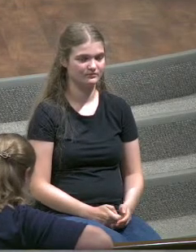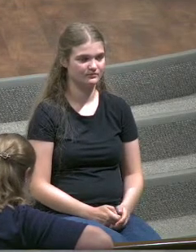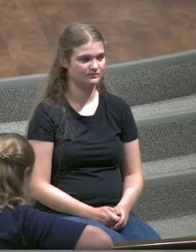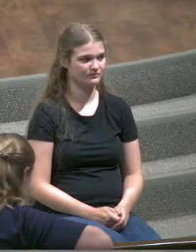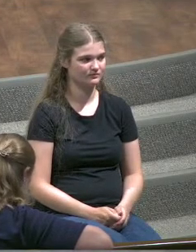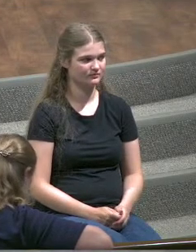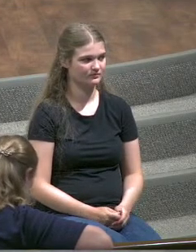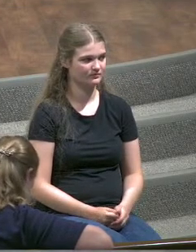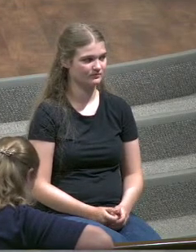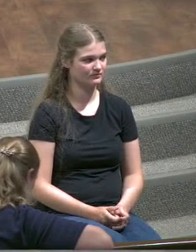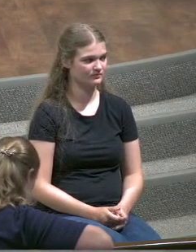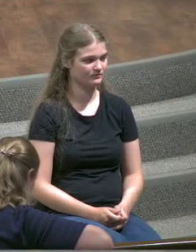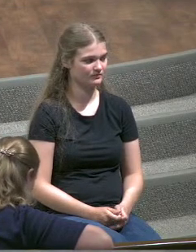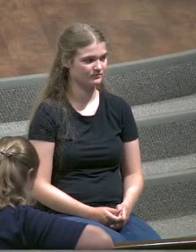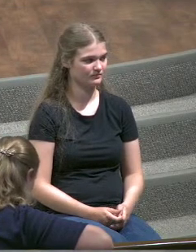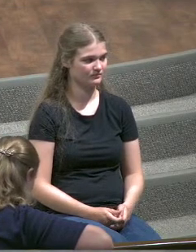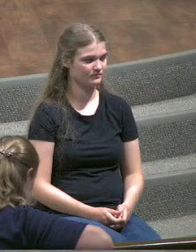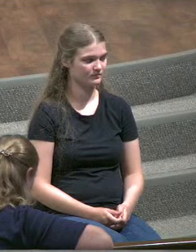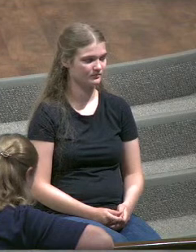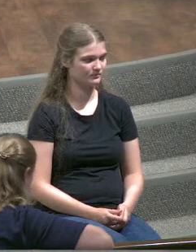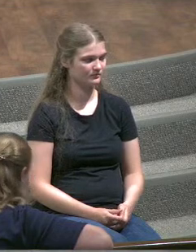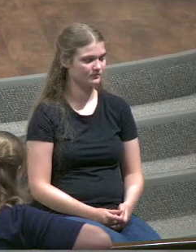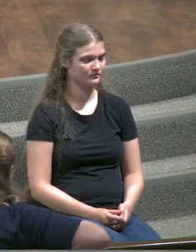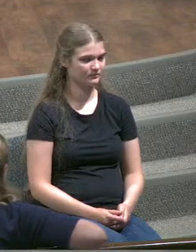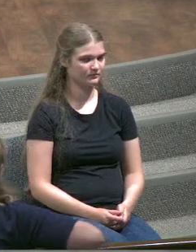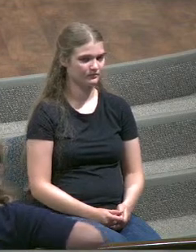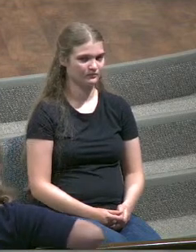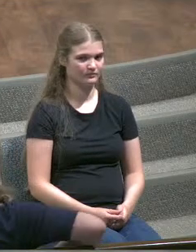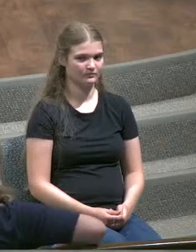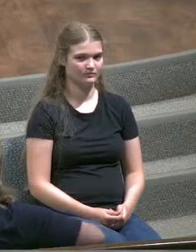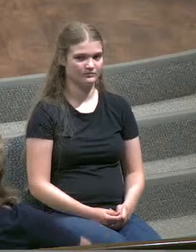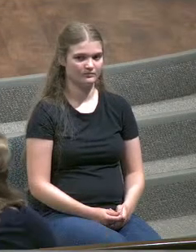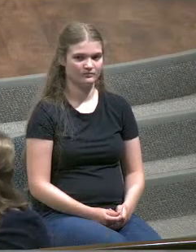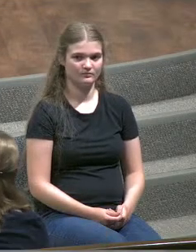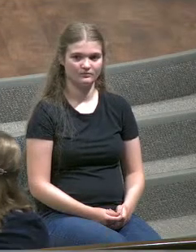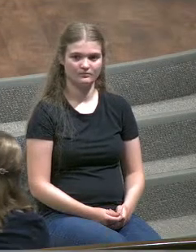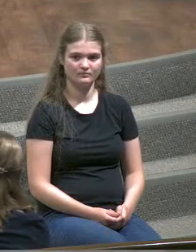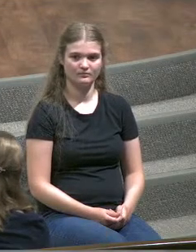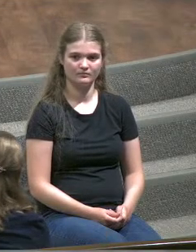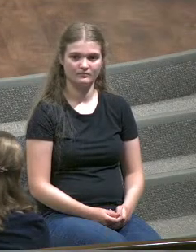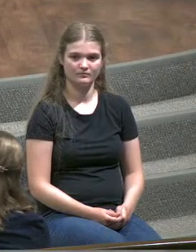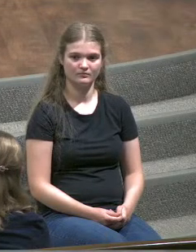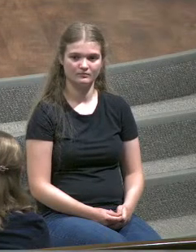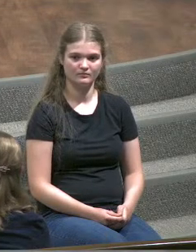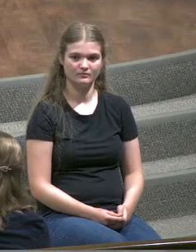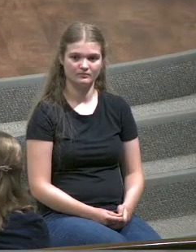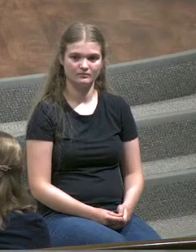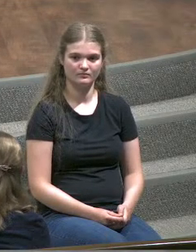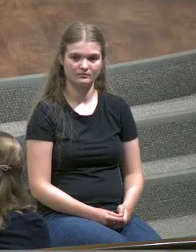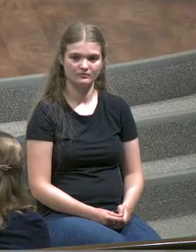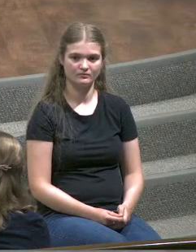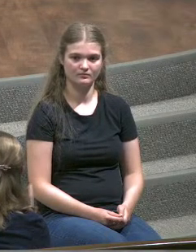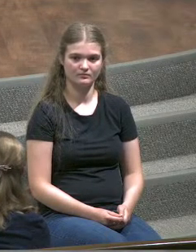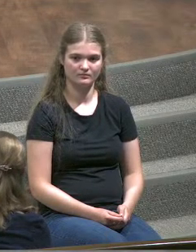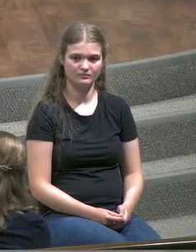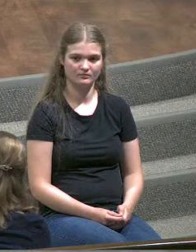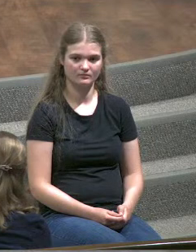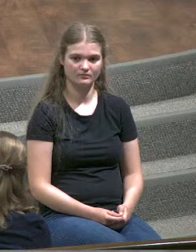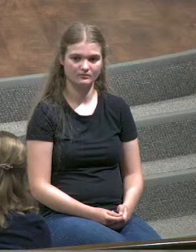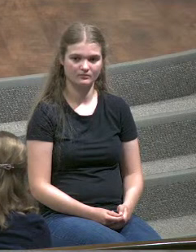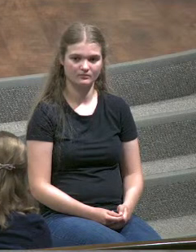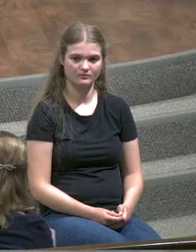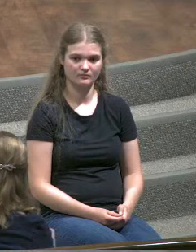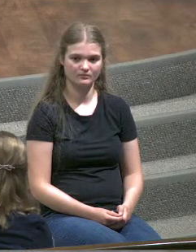will come and heal him. But the centurion replied, Lord, I'm not worthy to have you come under my roof, but only say